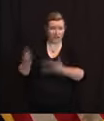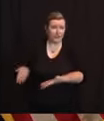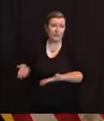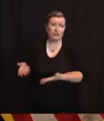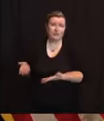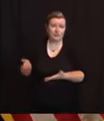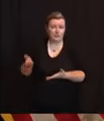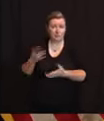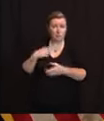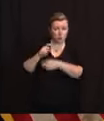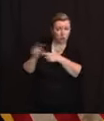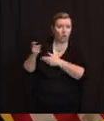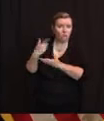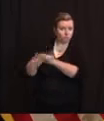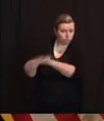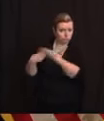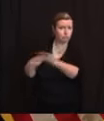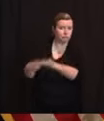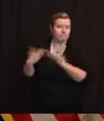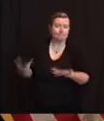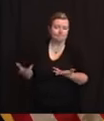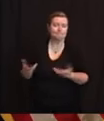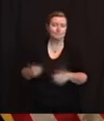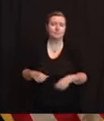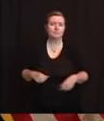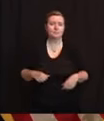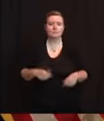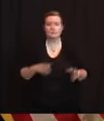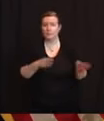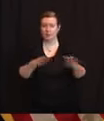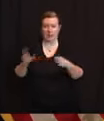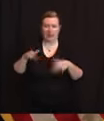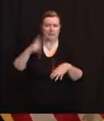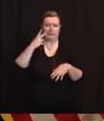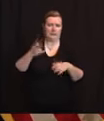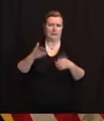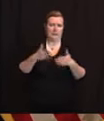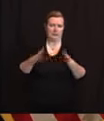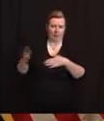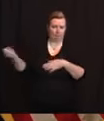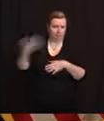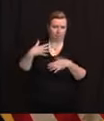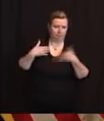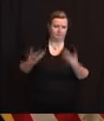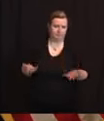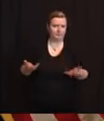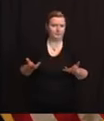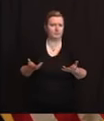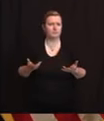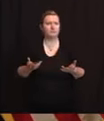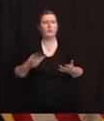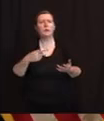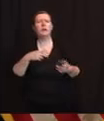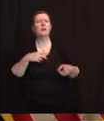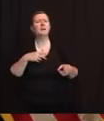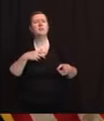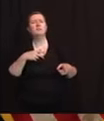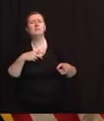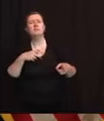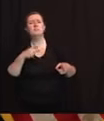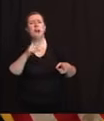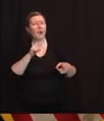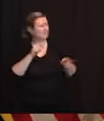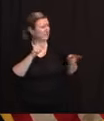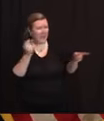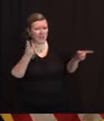it. I don't think I've not seen the plan, but I know our team, Matt, I assume that I'm not sure where it is, but we're reviewing not